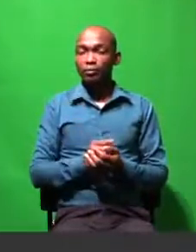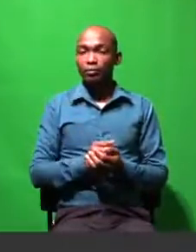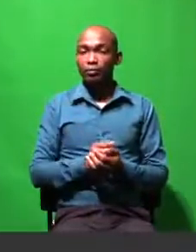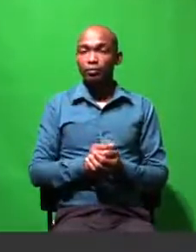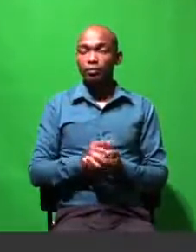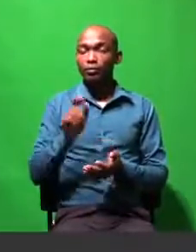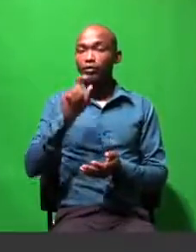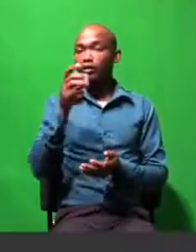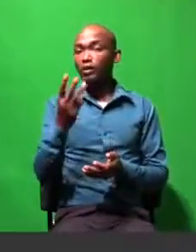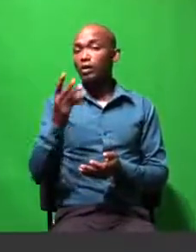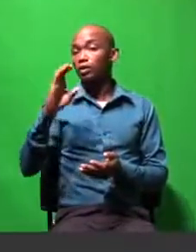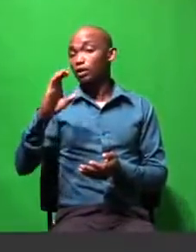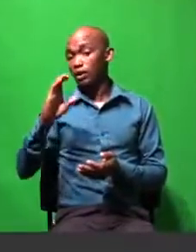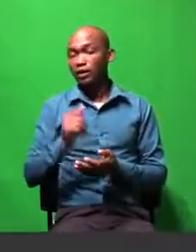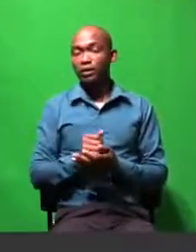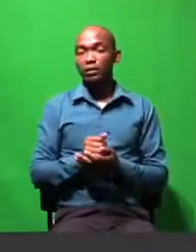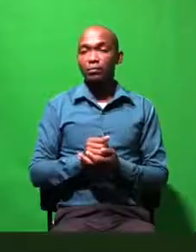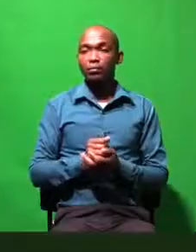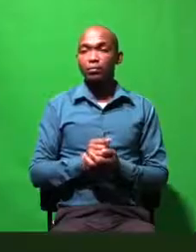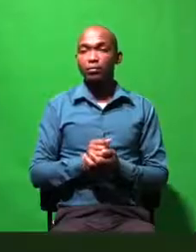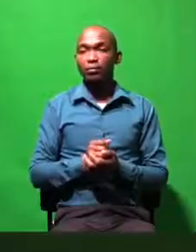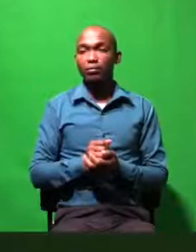we have this one.